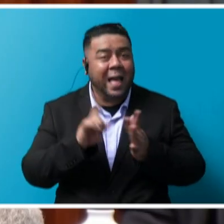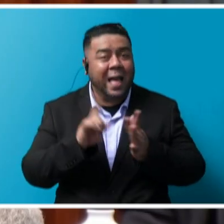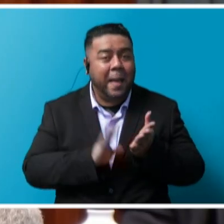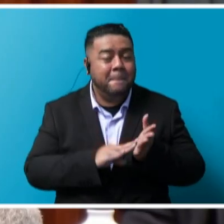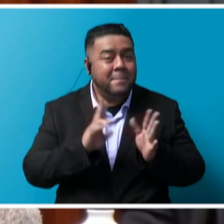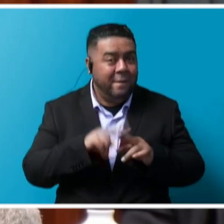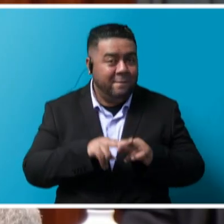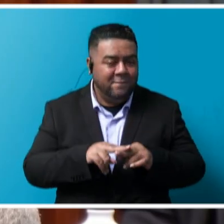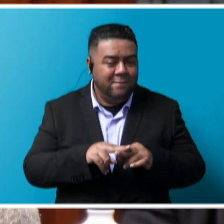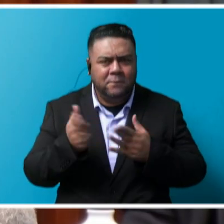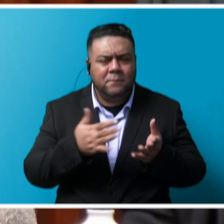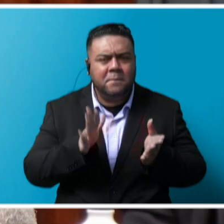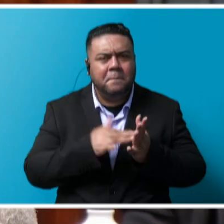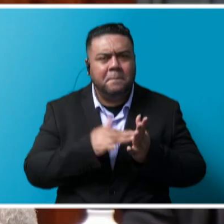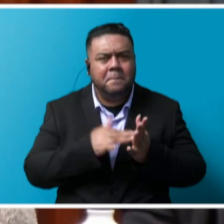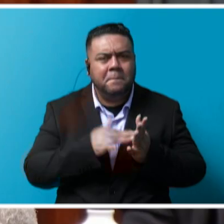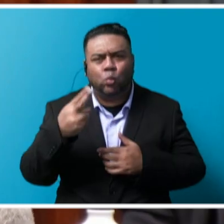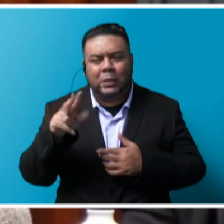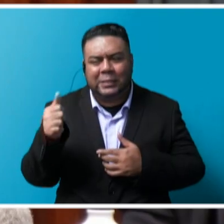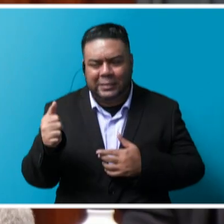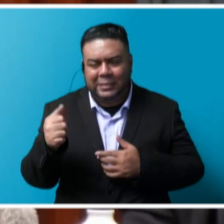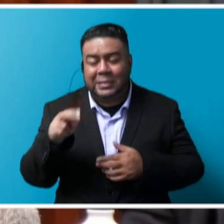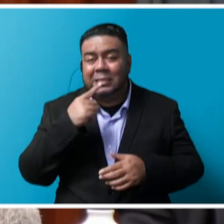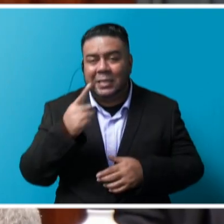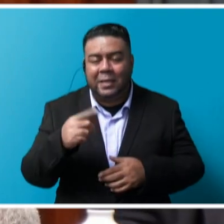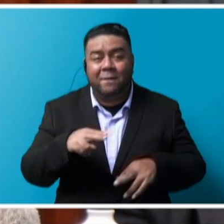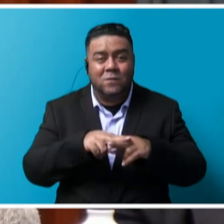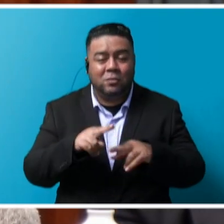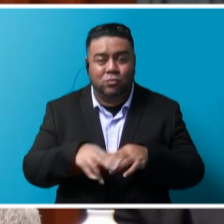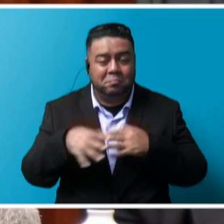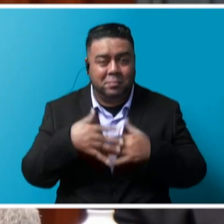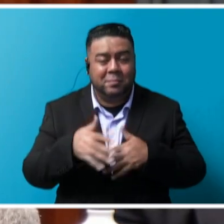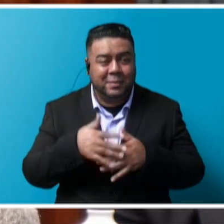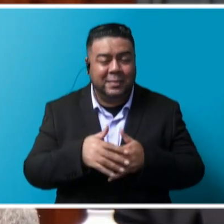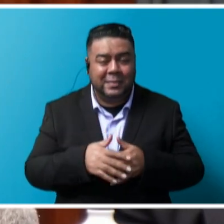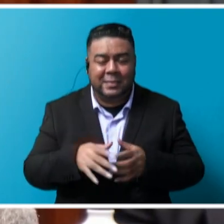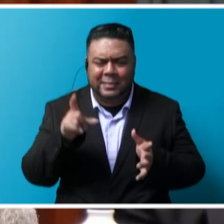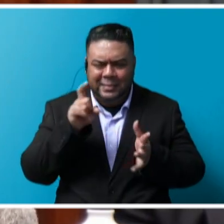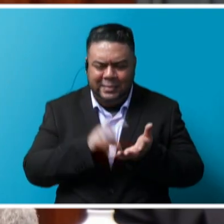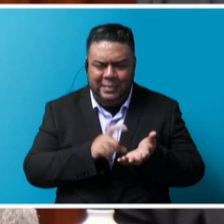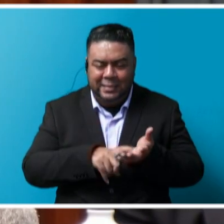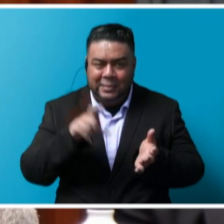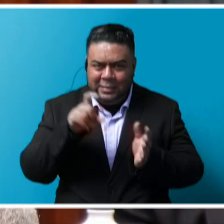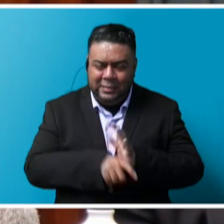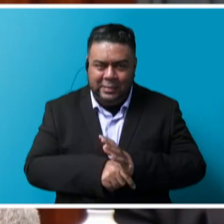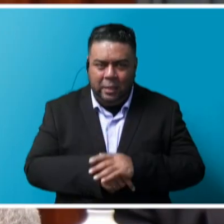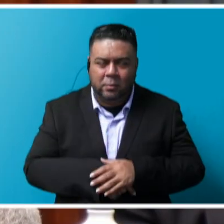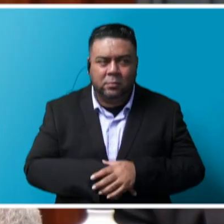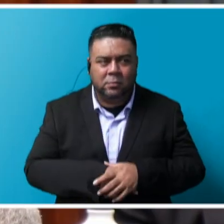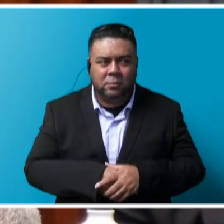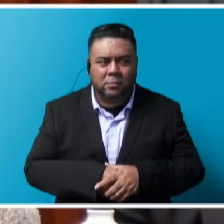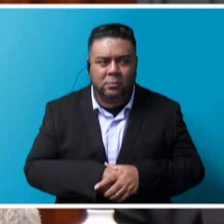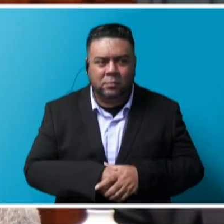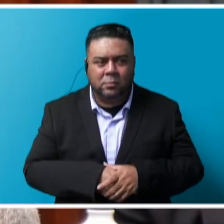May 2026. It says that Fiji's public debt remains sustainable, although debt